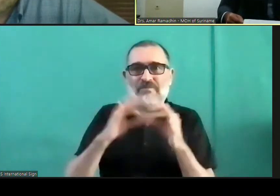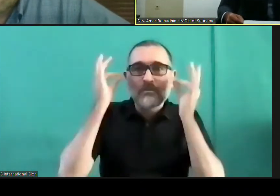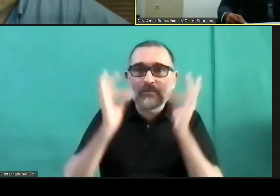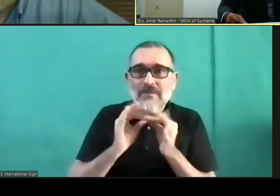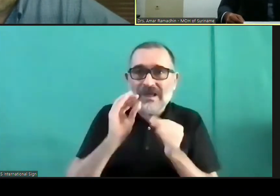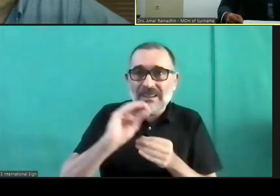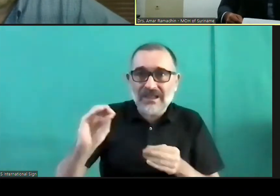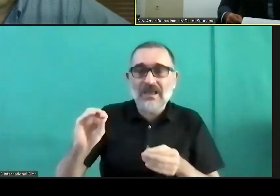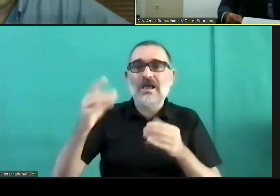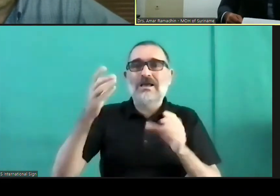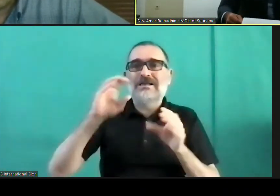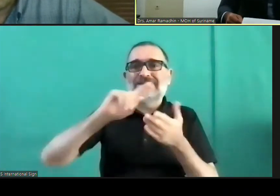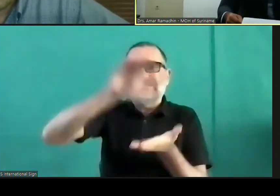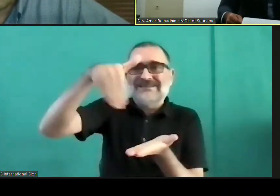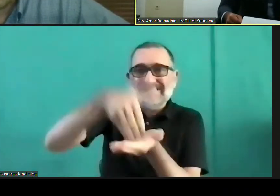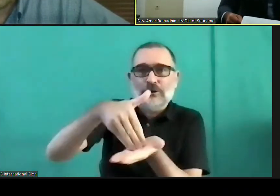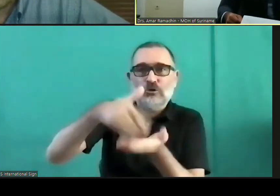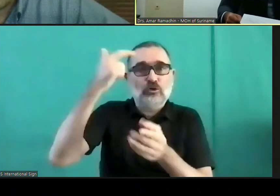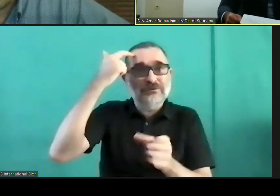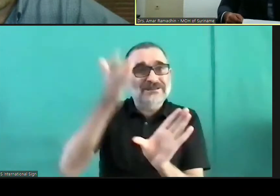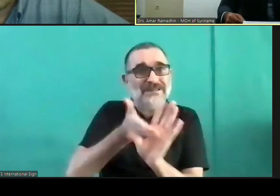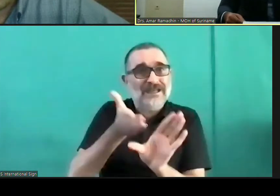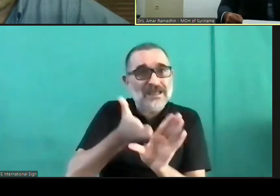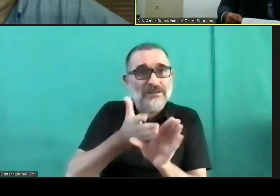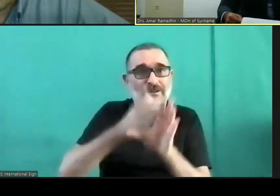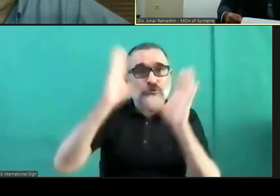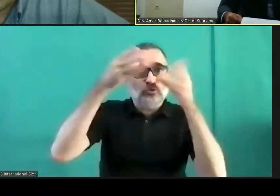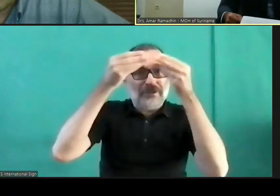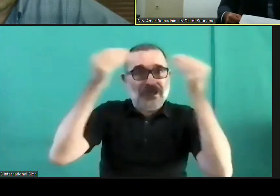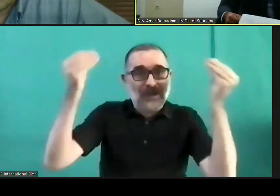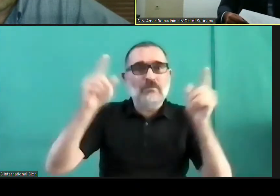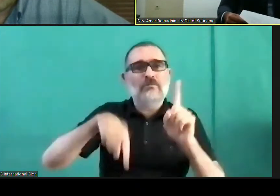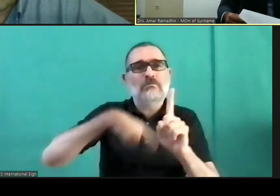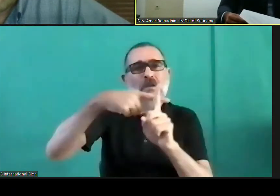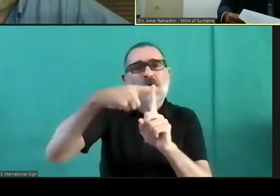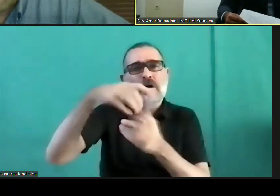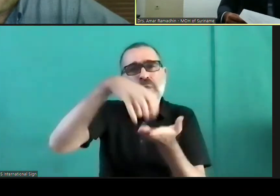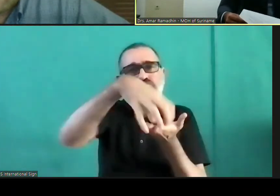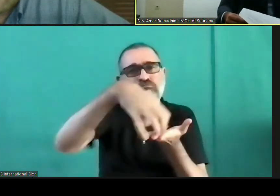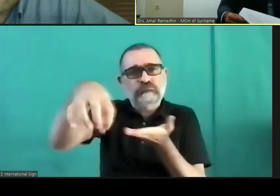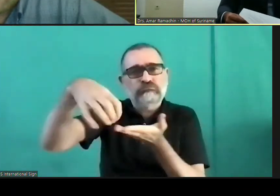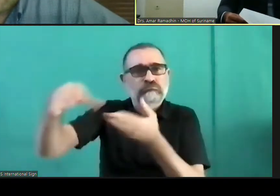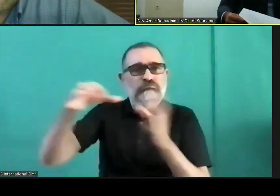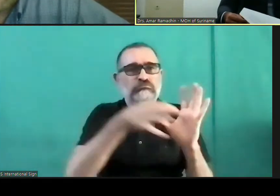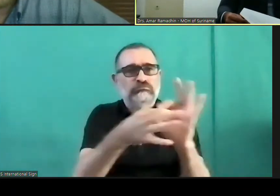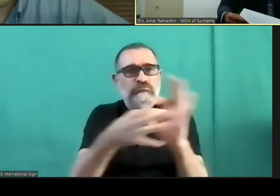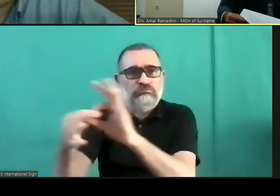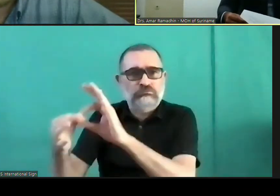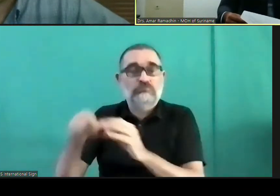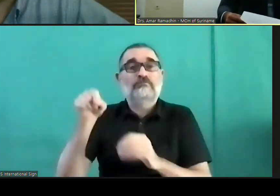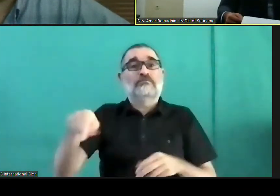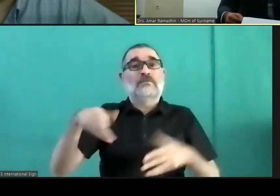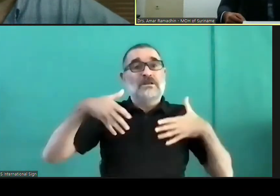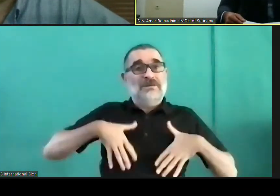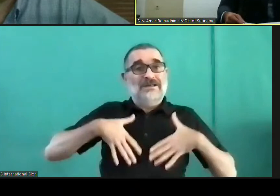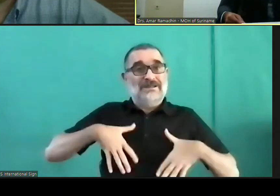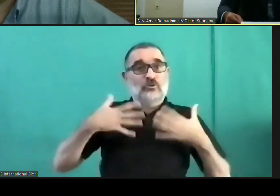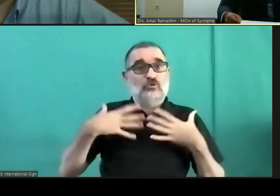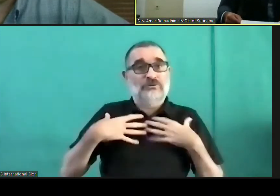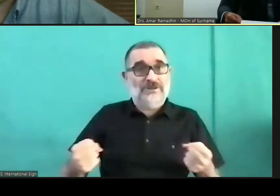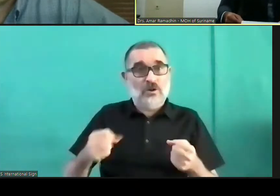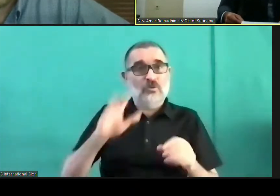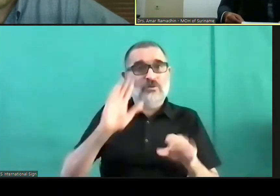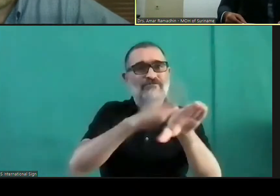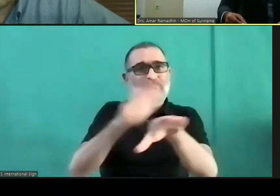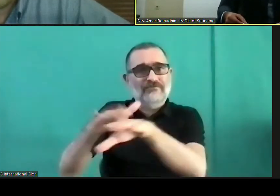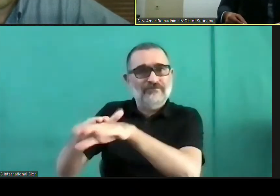situation. On top of that, we had a heavy rain season that affected the crops, what made basic foods such as fruit